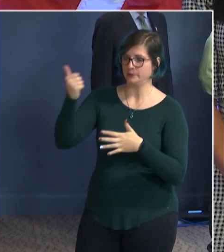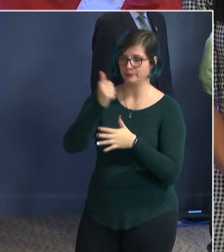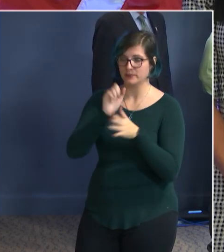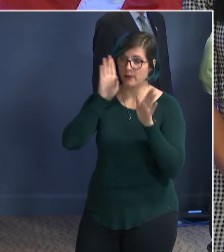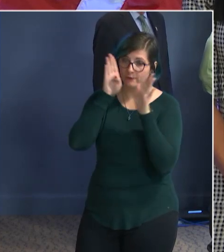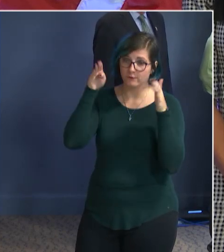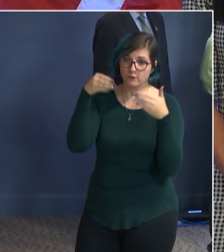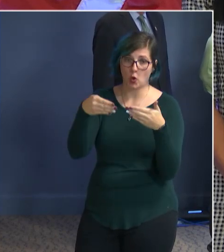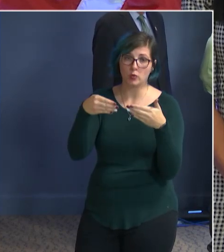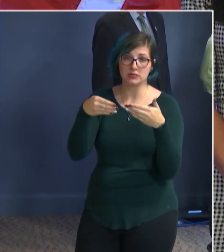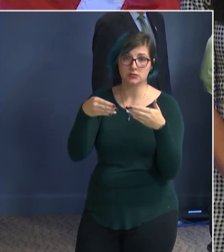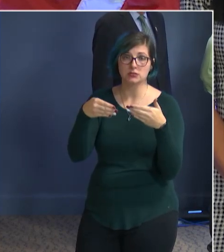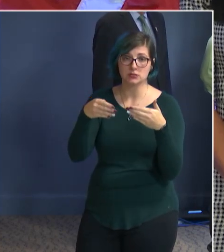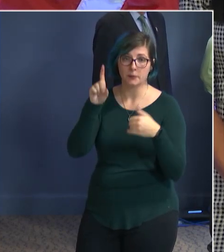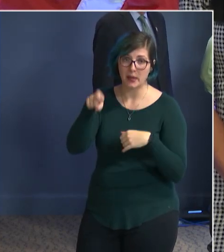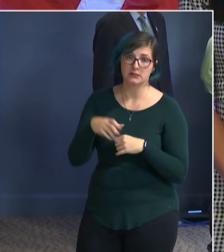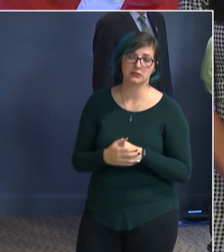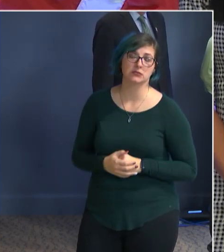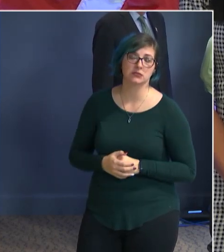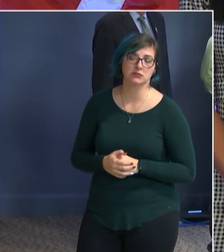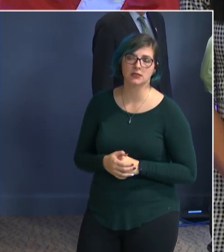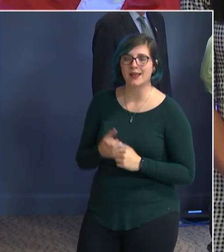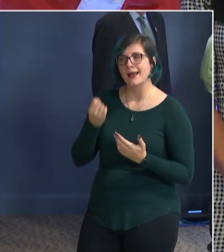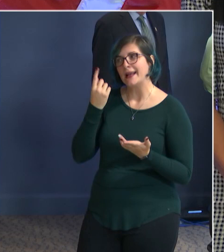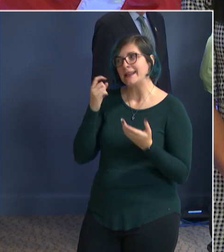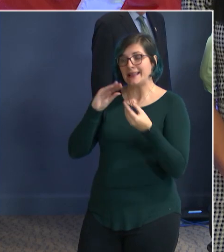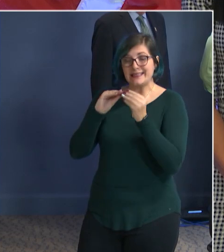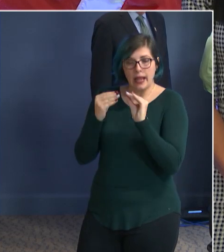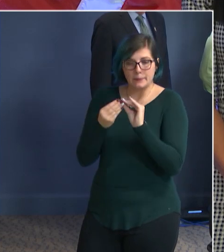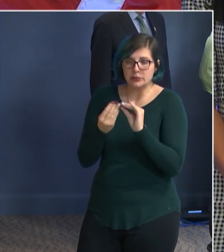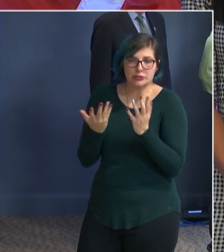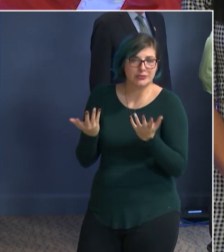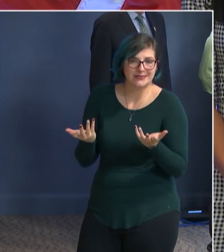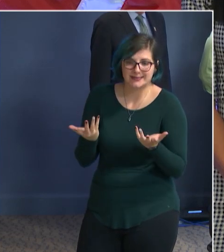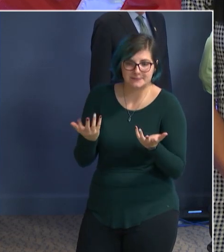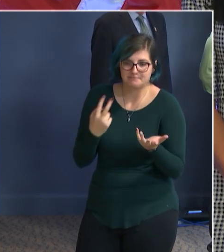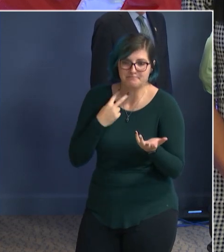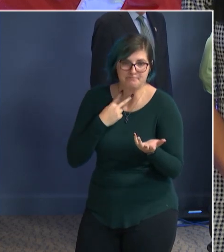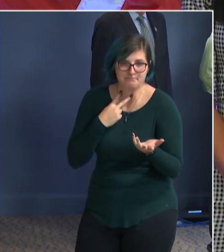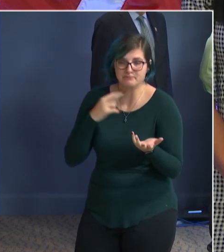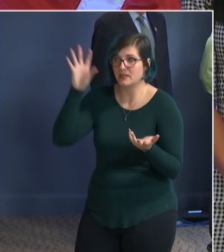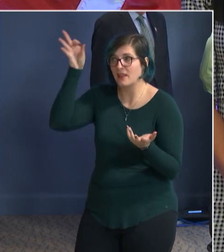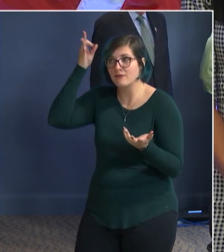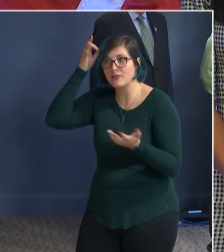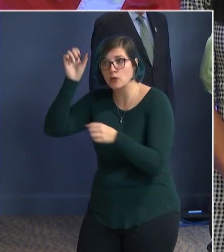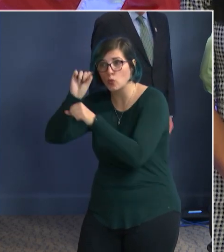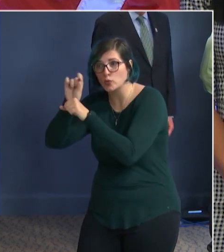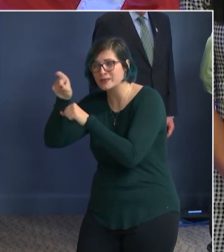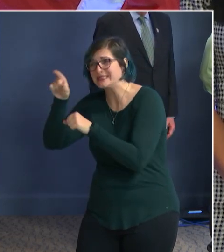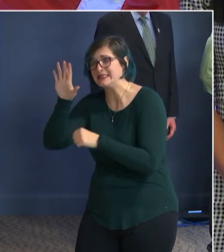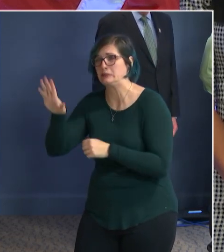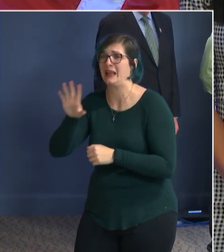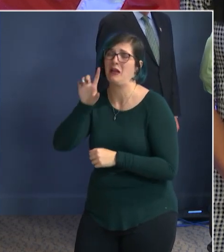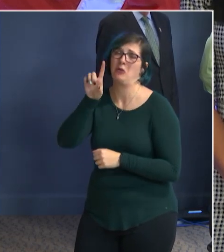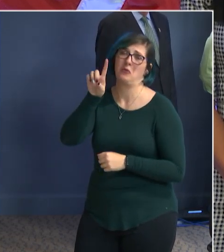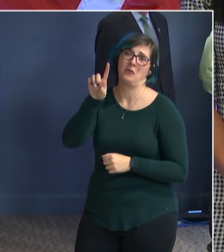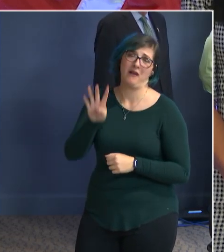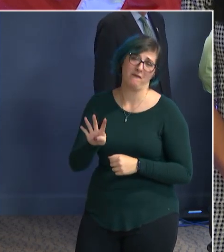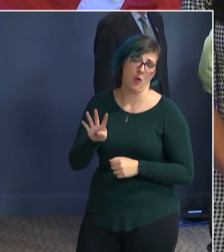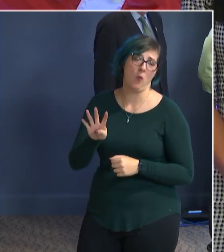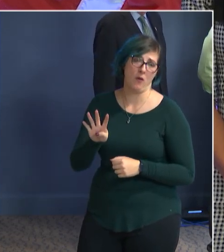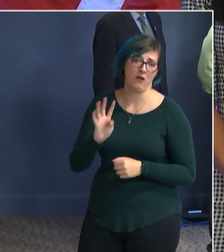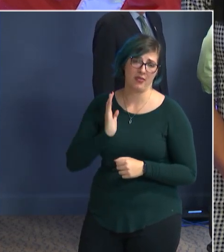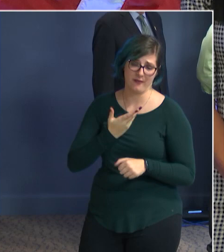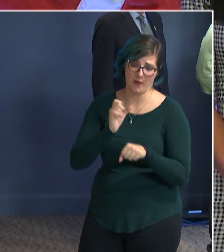focus of ours. Now, the numbers are what they are. The federal workforce represented about a quarter of